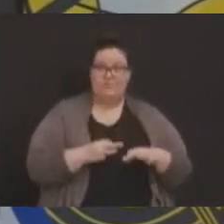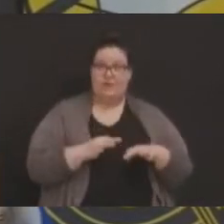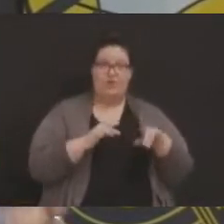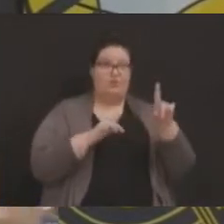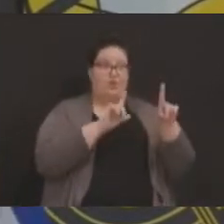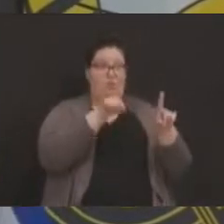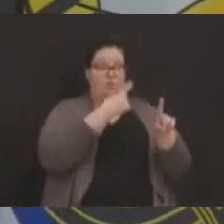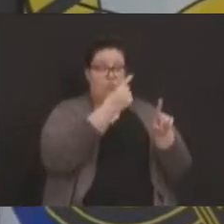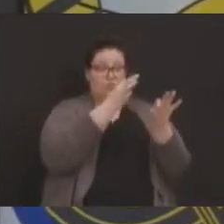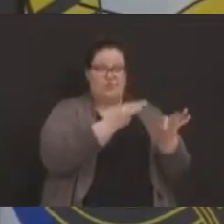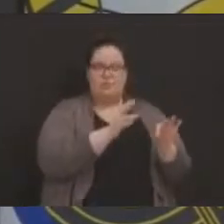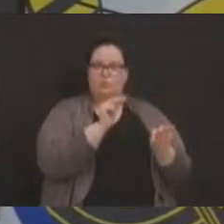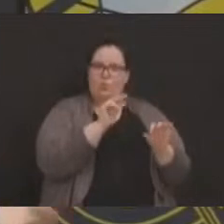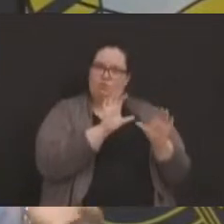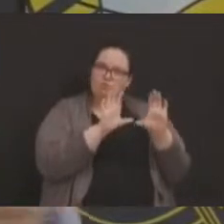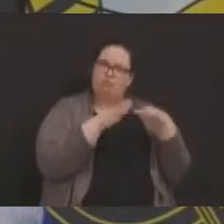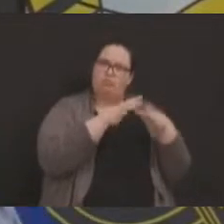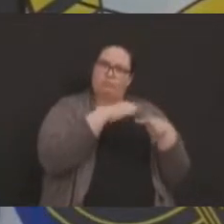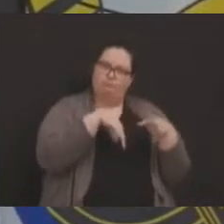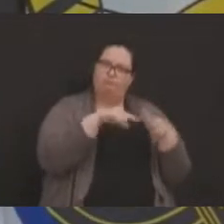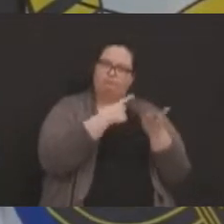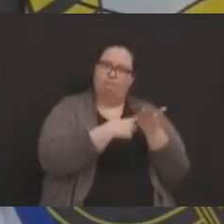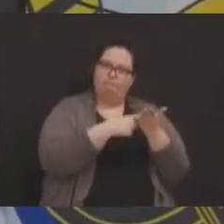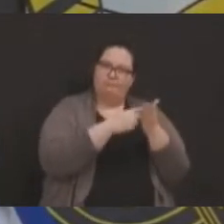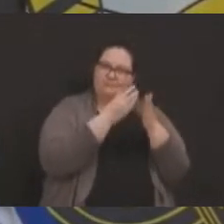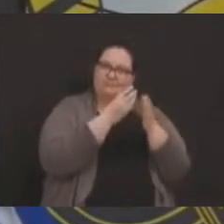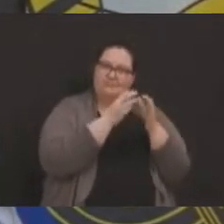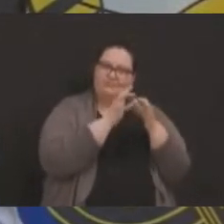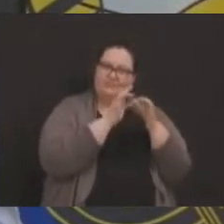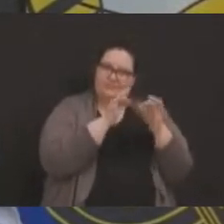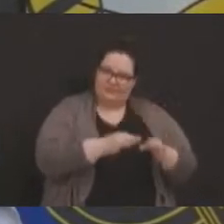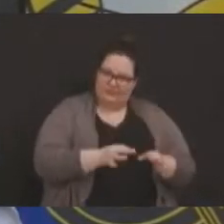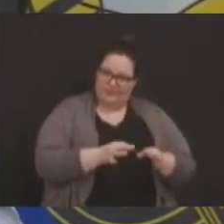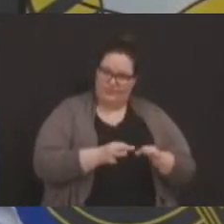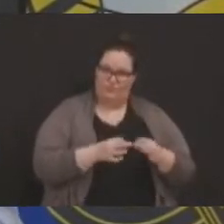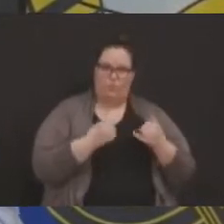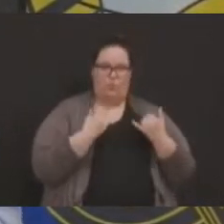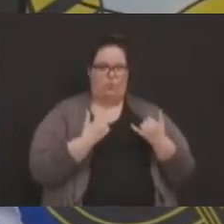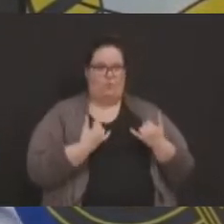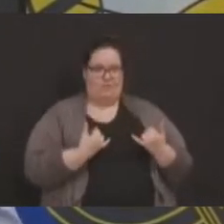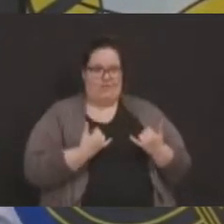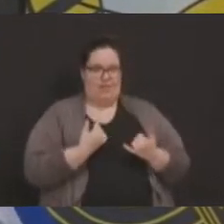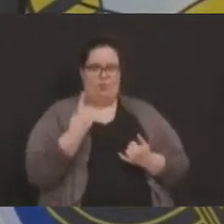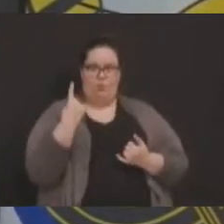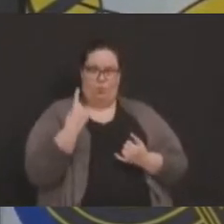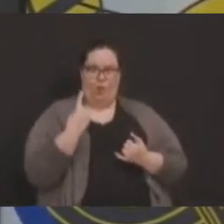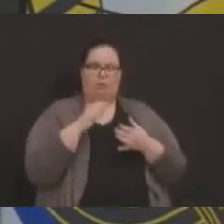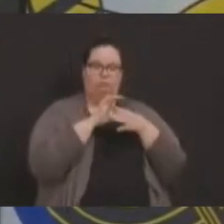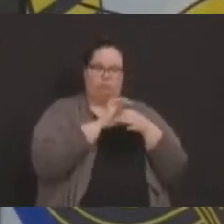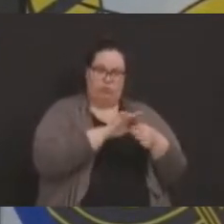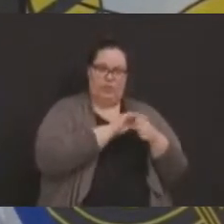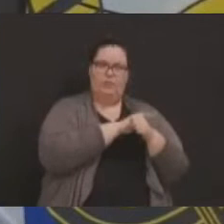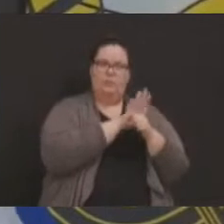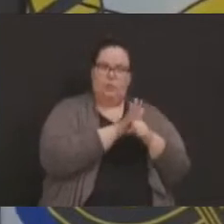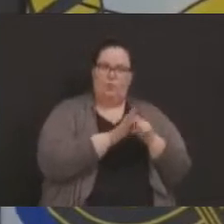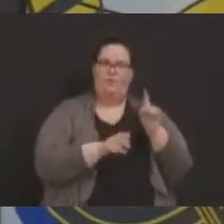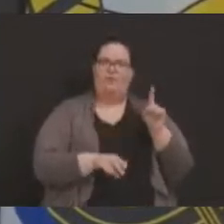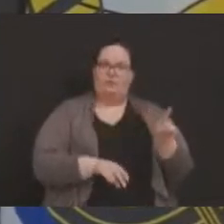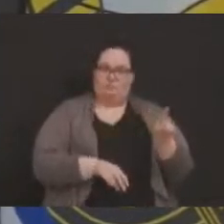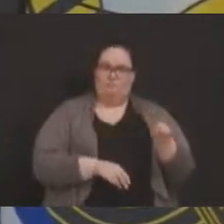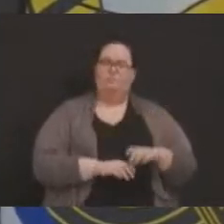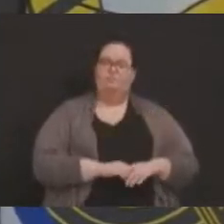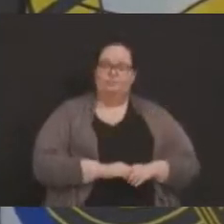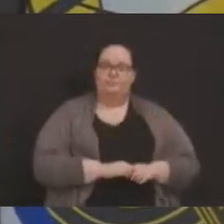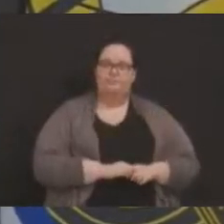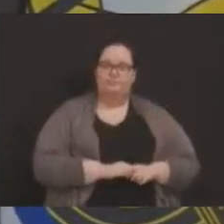the death being to COVID-19, again, we're following our protocols and our processes around that.